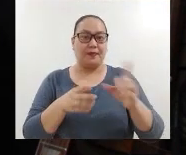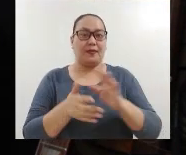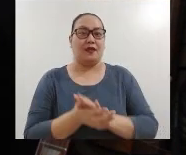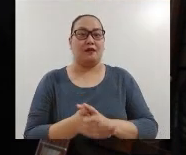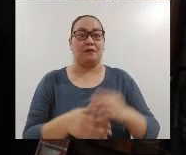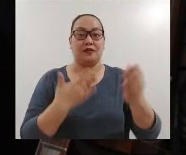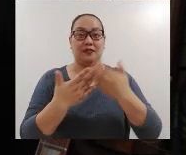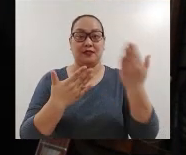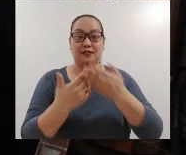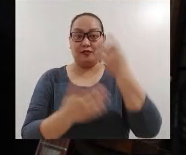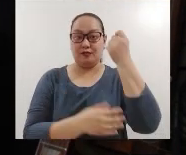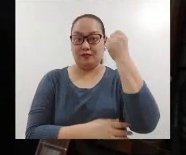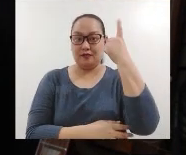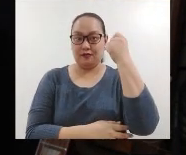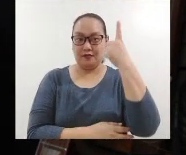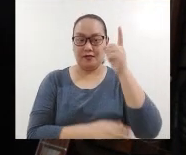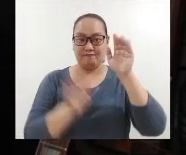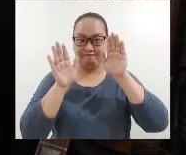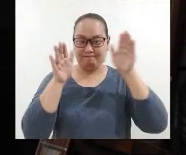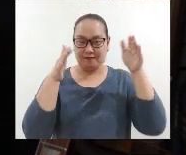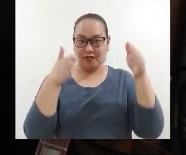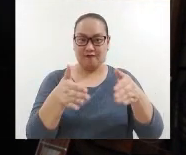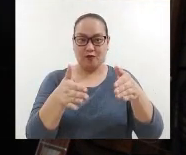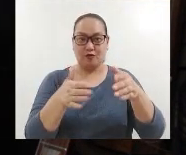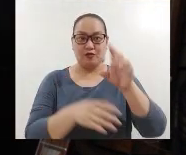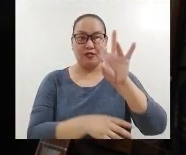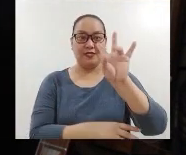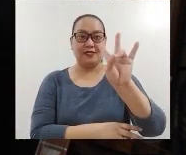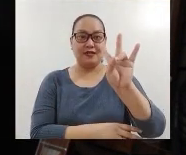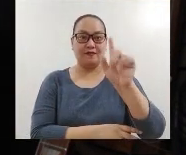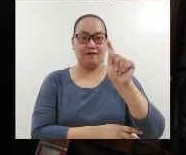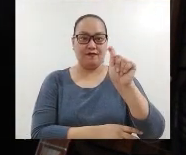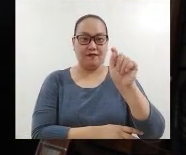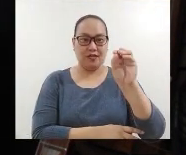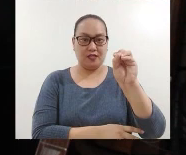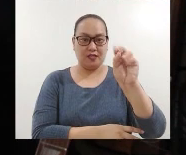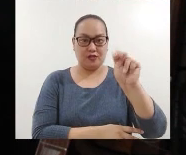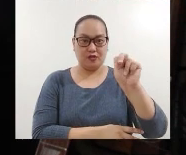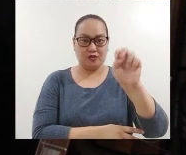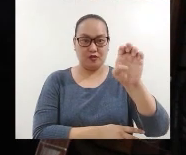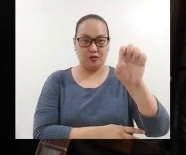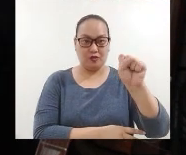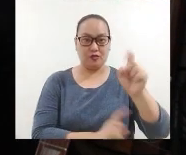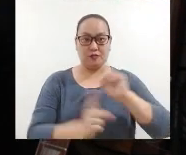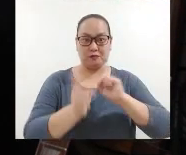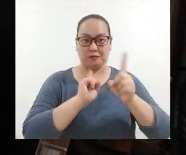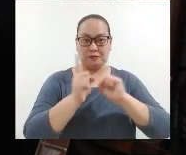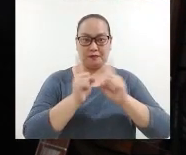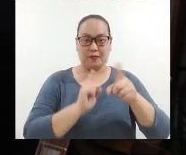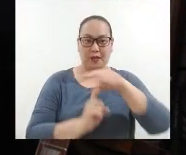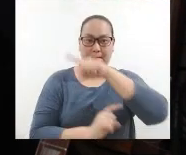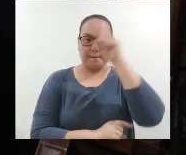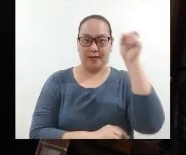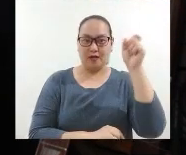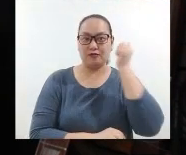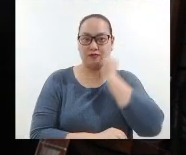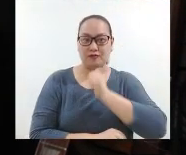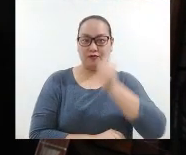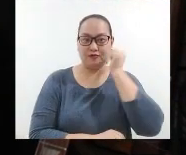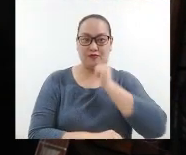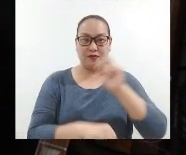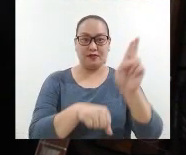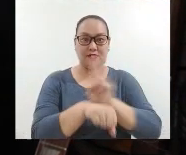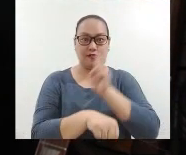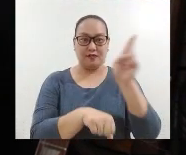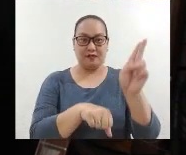ninyo maunawaan, ituon lang natin sa pitong tono ang ating pinag-uusapan dahil madalas ang